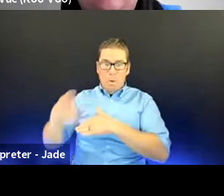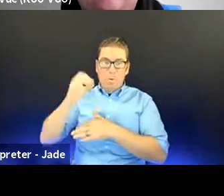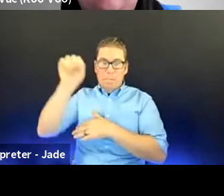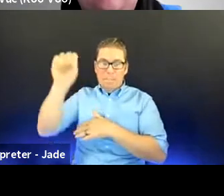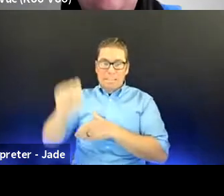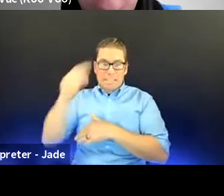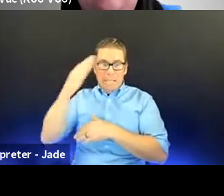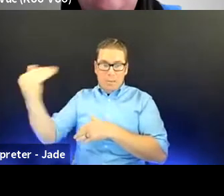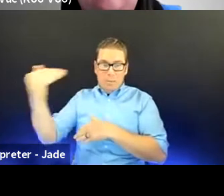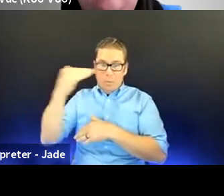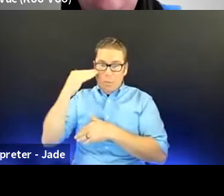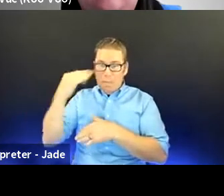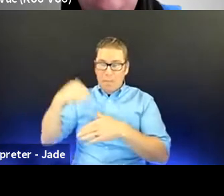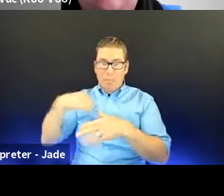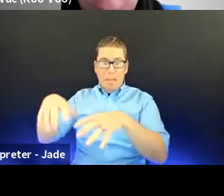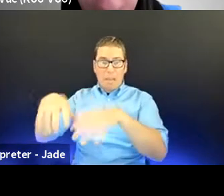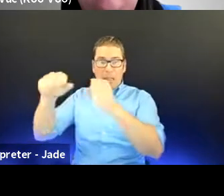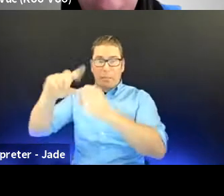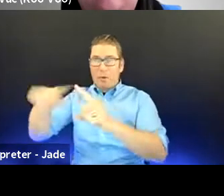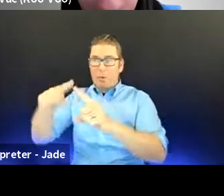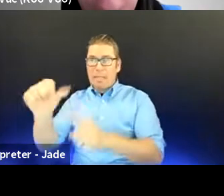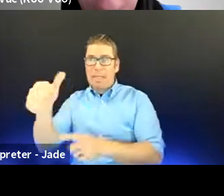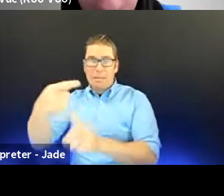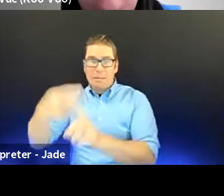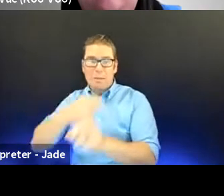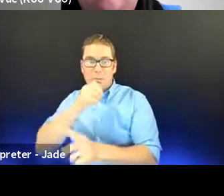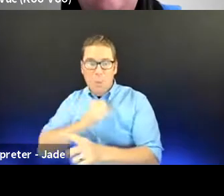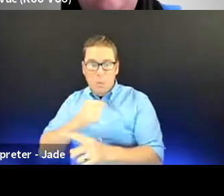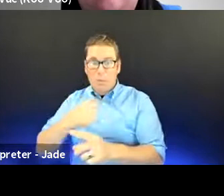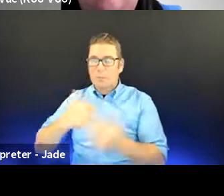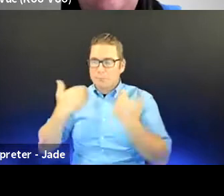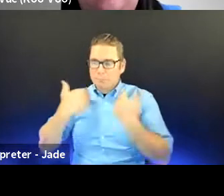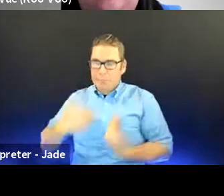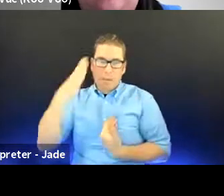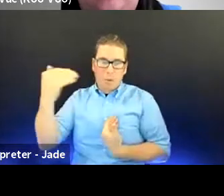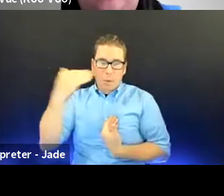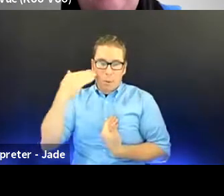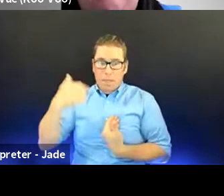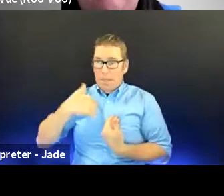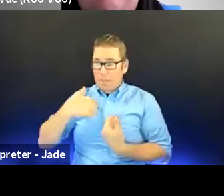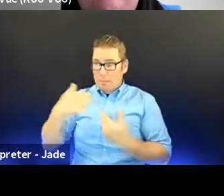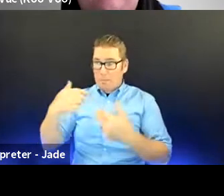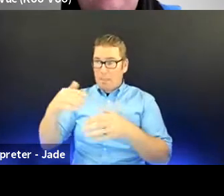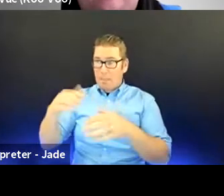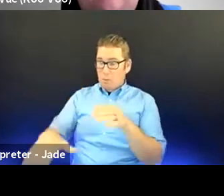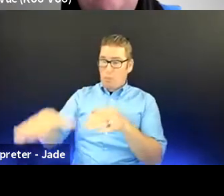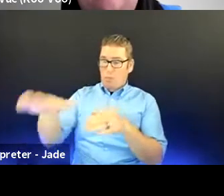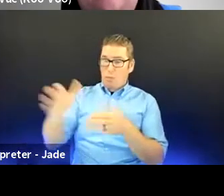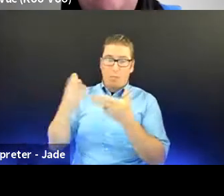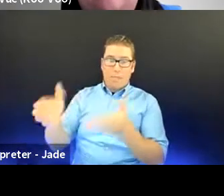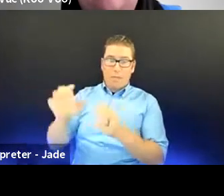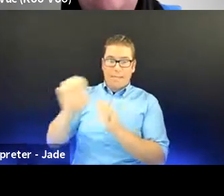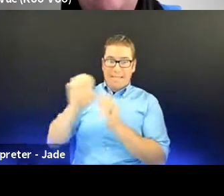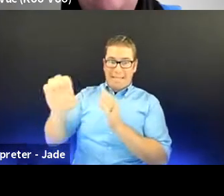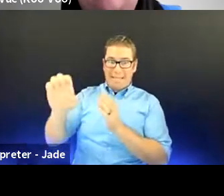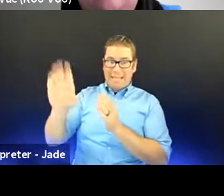So I'm Korean. I was raised in the East Bay Area in Danville in California.